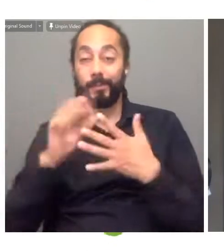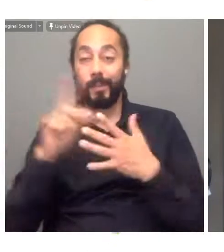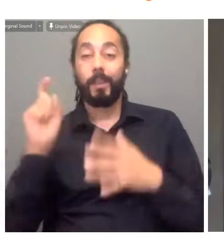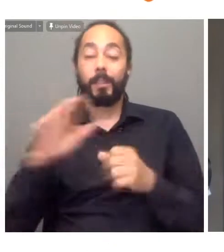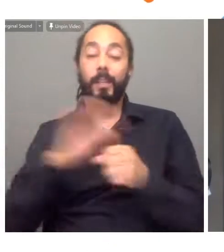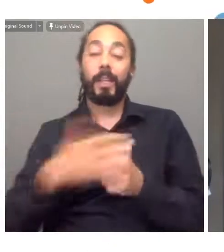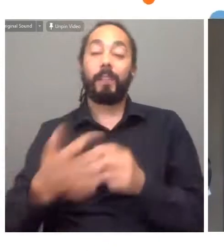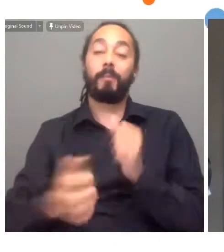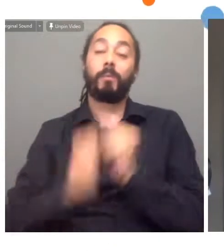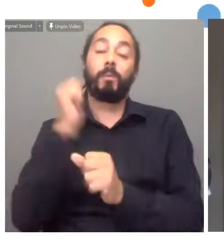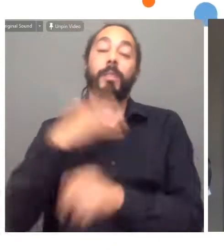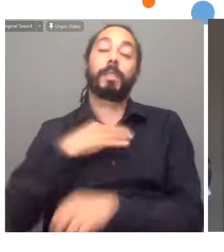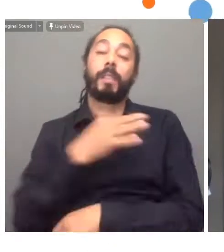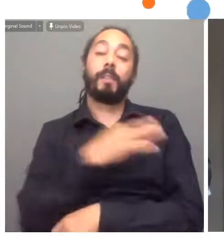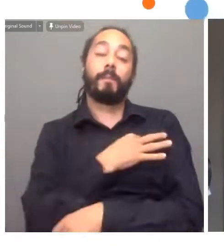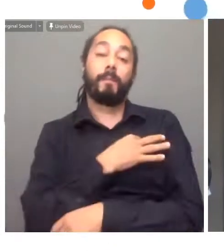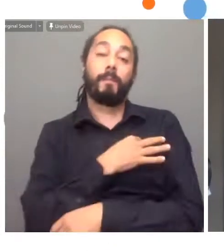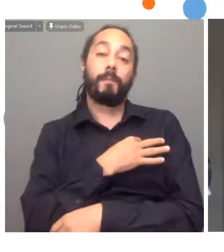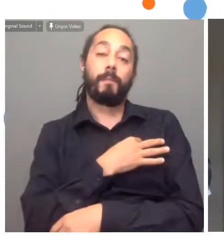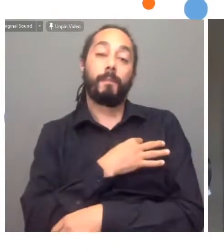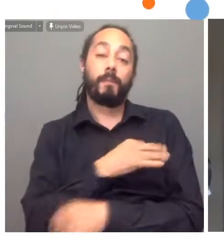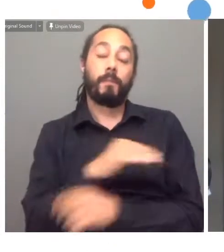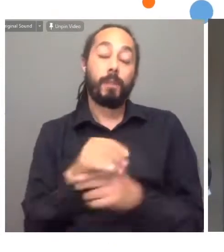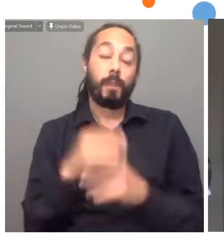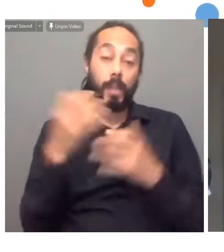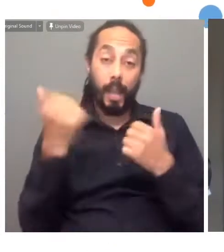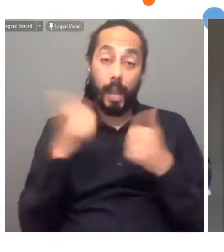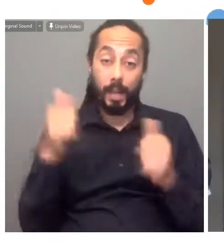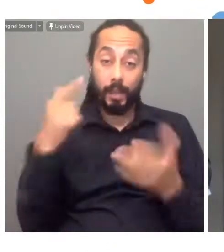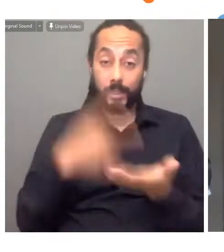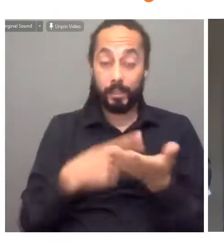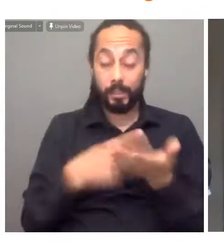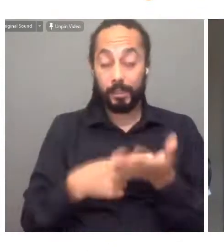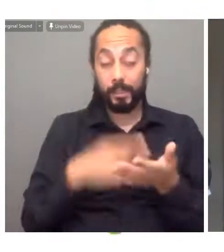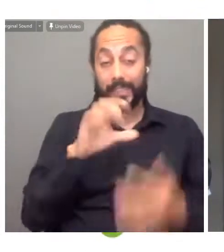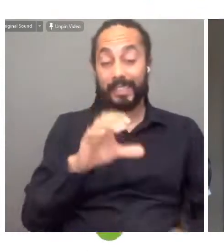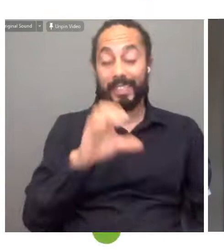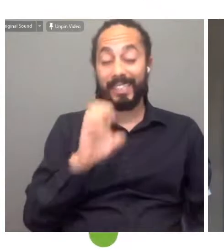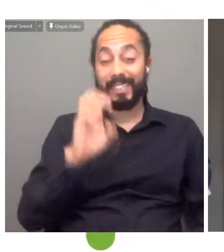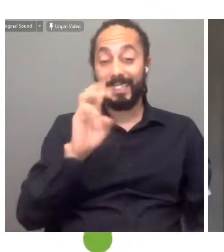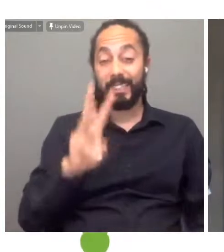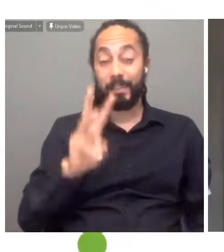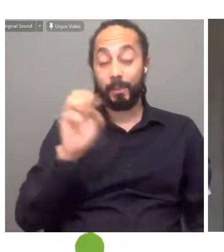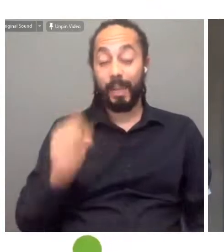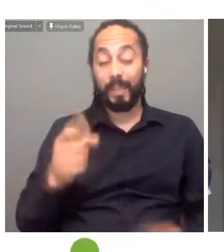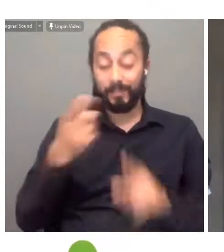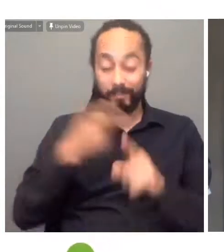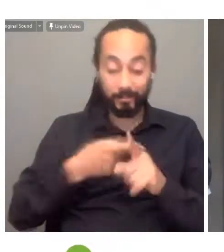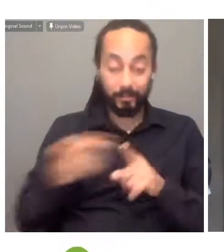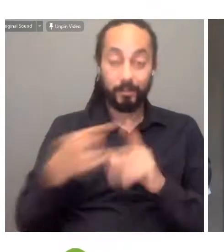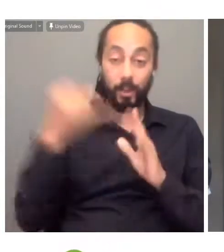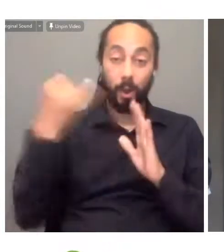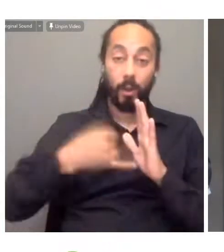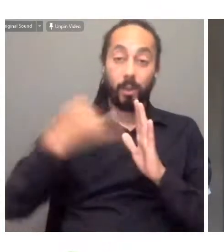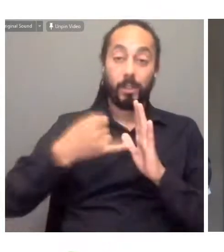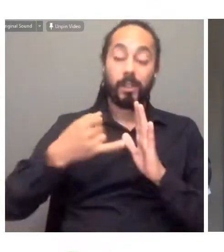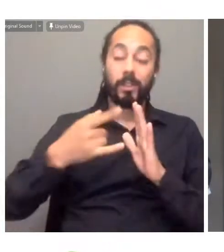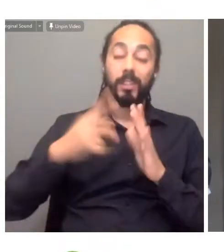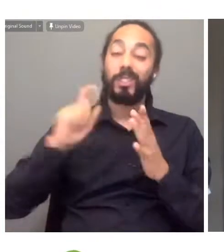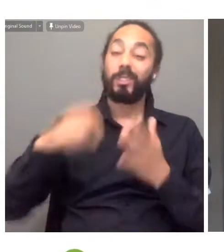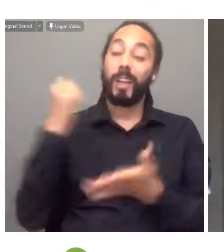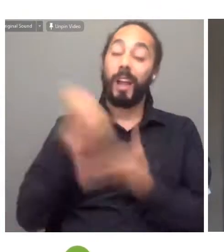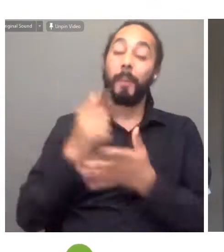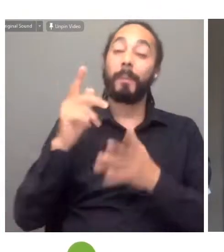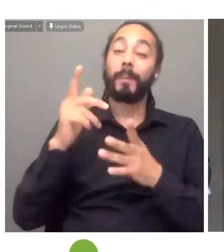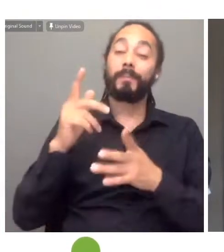any discussion around an arts sector specific CEWS extension to keep our employees off EI and to